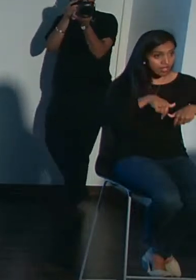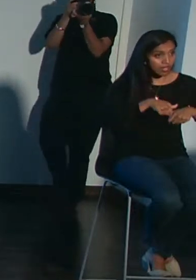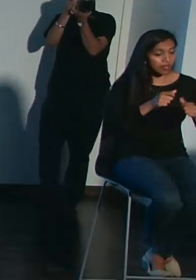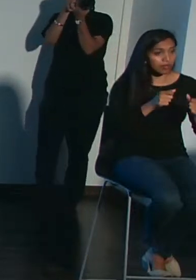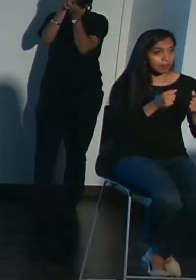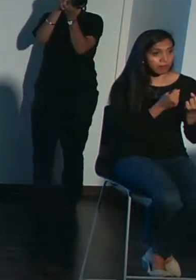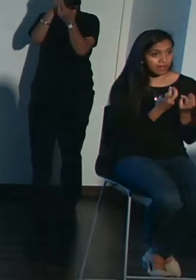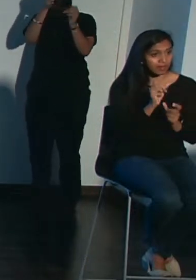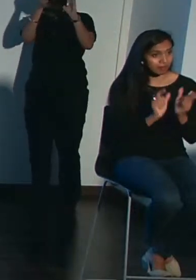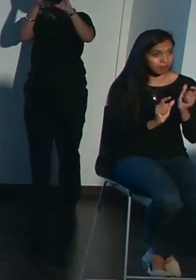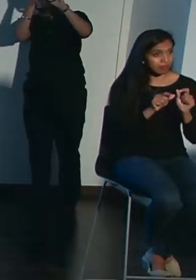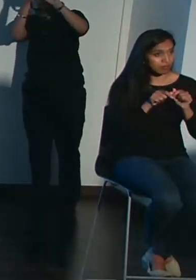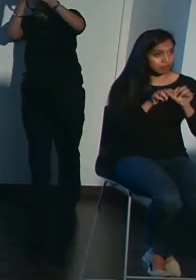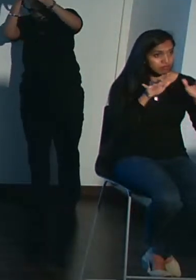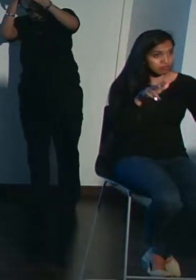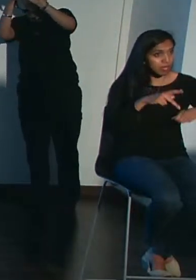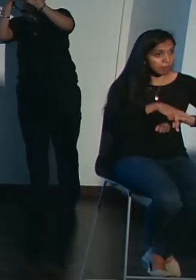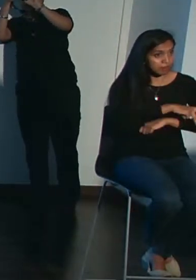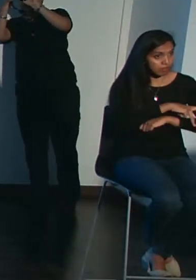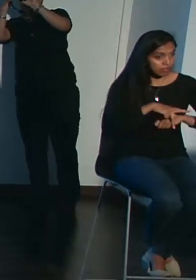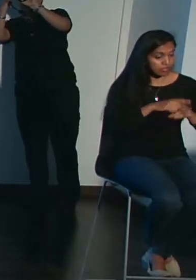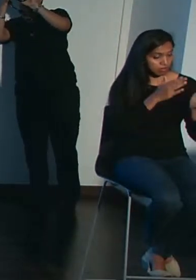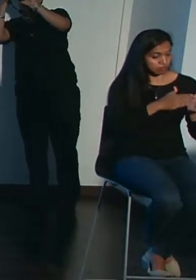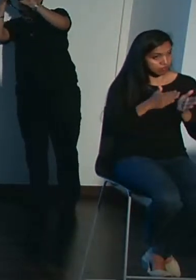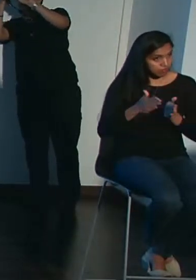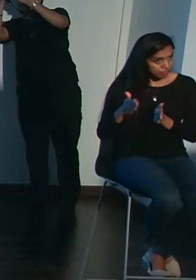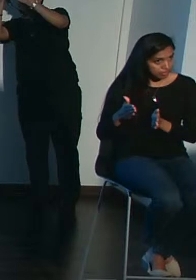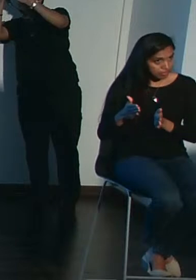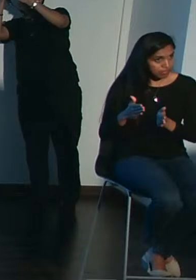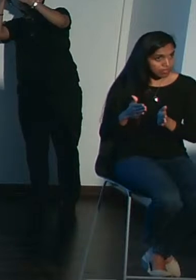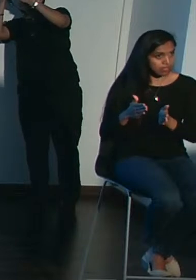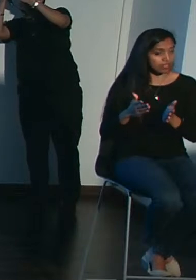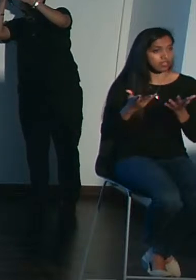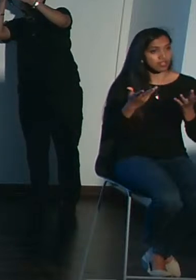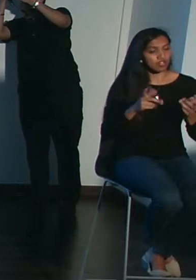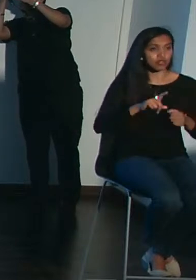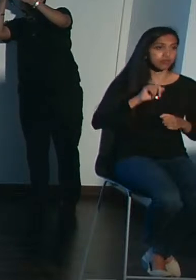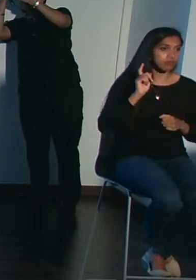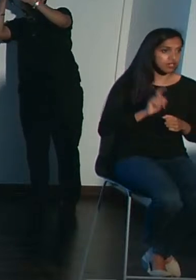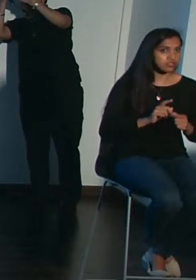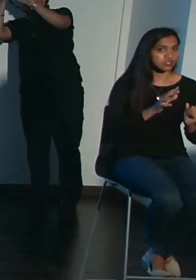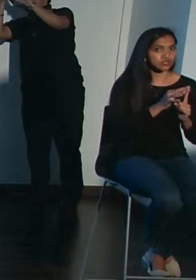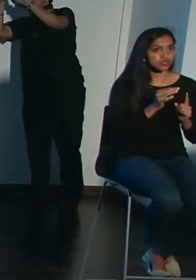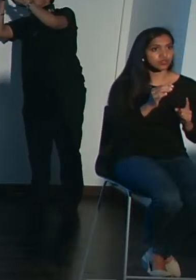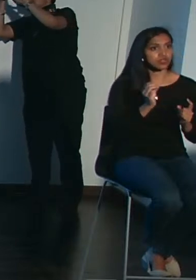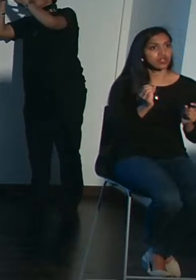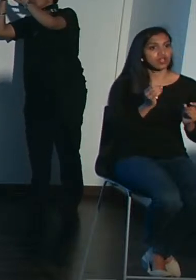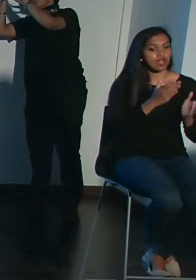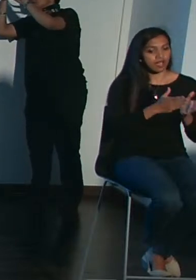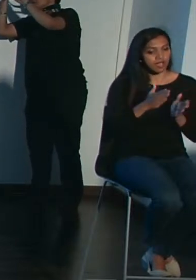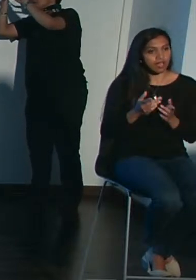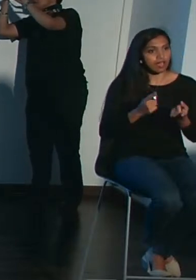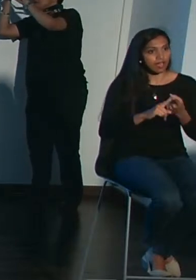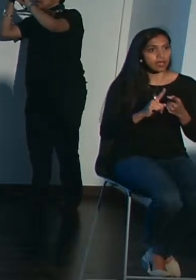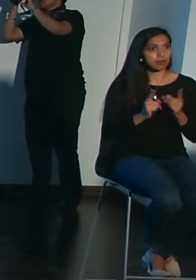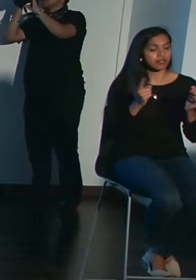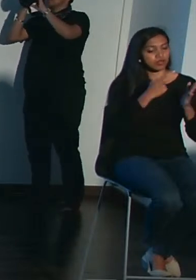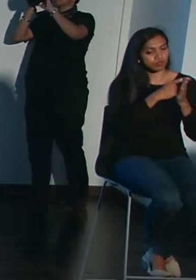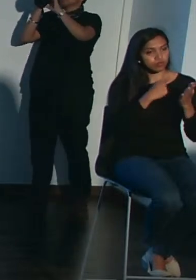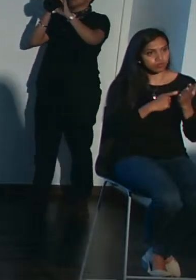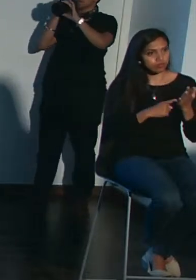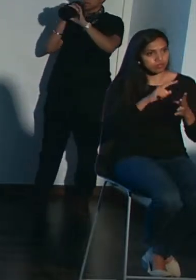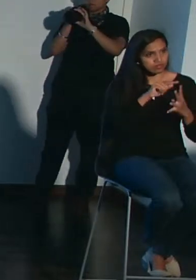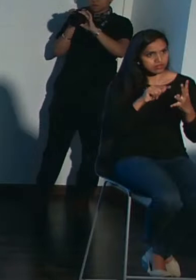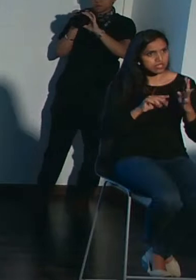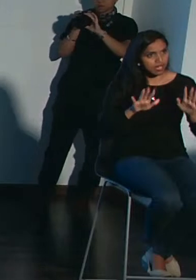more, so-called model, or, like, where, you have to operate in a certain kind of way, and actually you don't. You can do